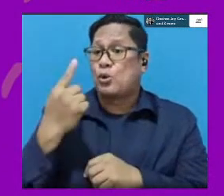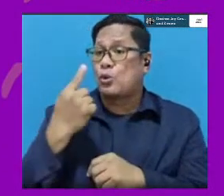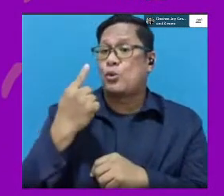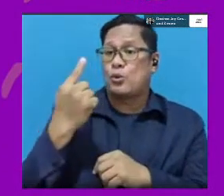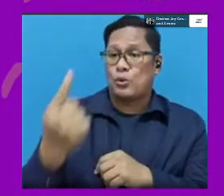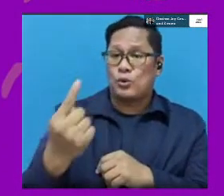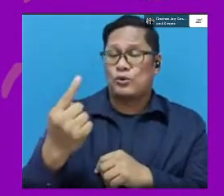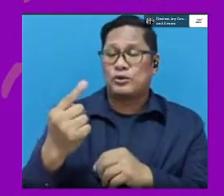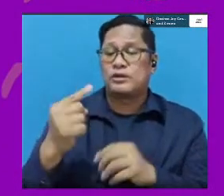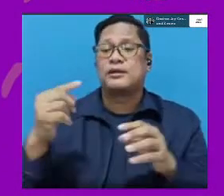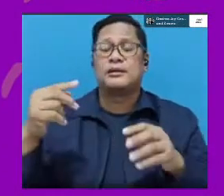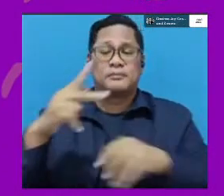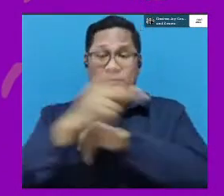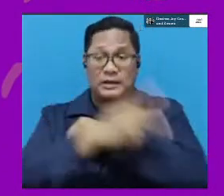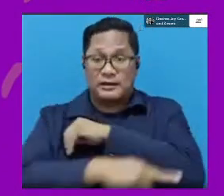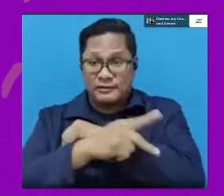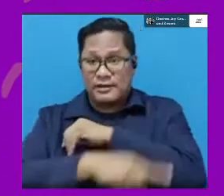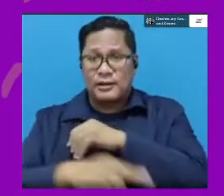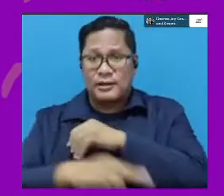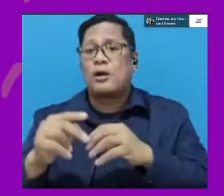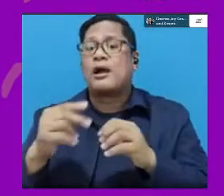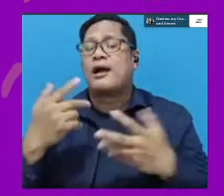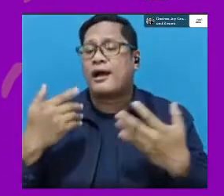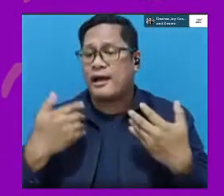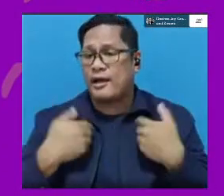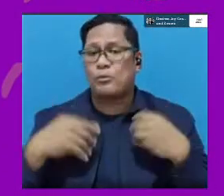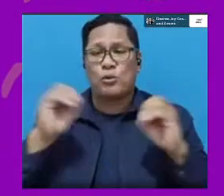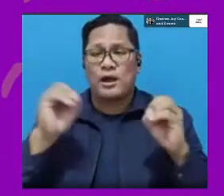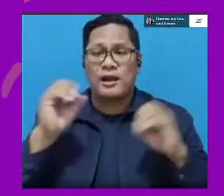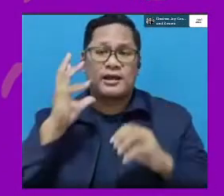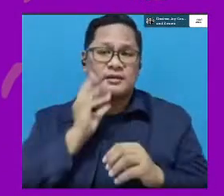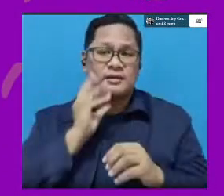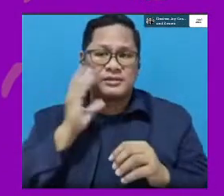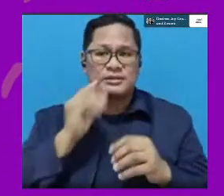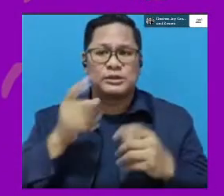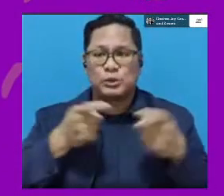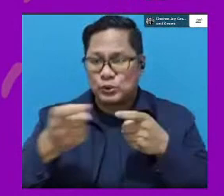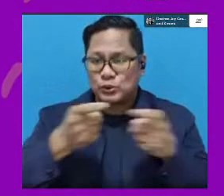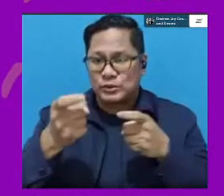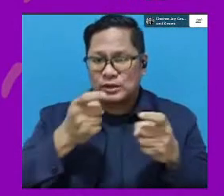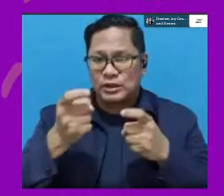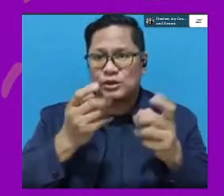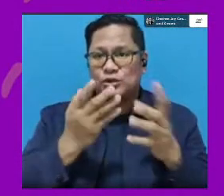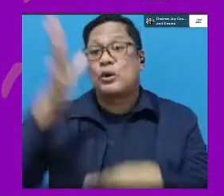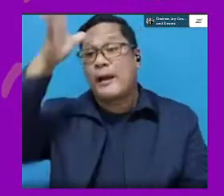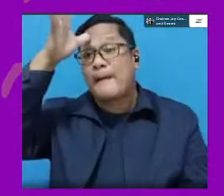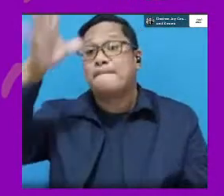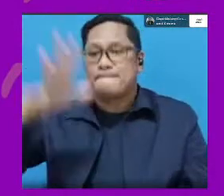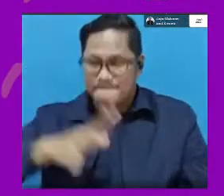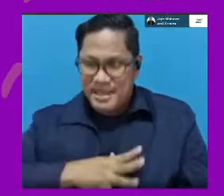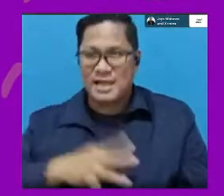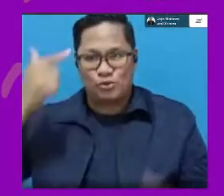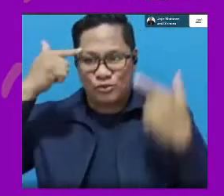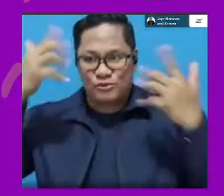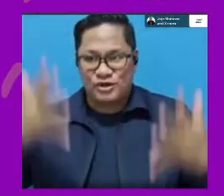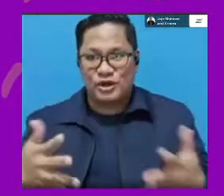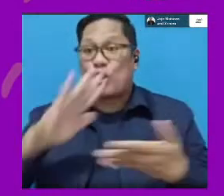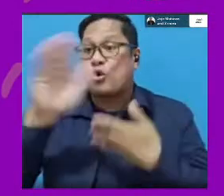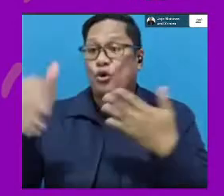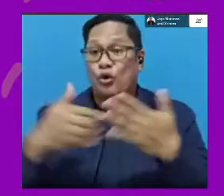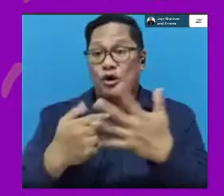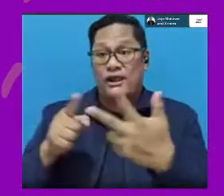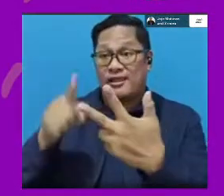in the Philippines that has not experienced being governed by a male governor, as all the 3